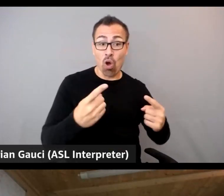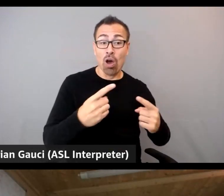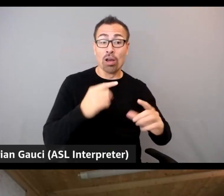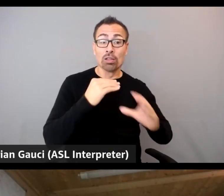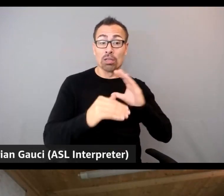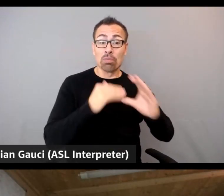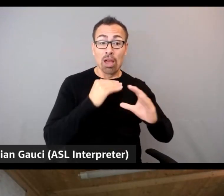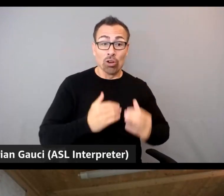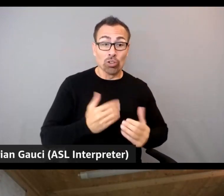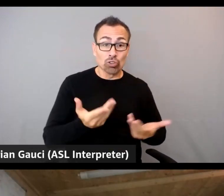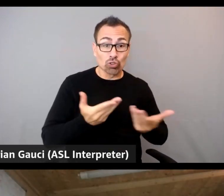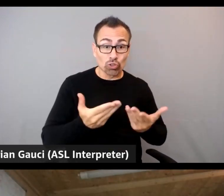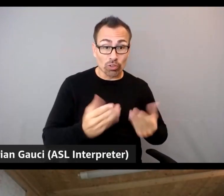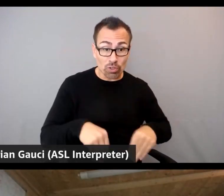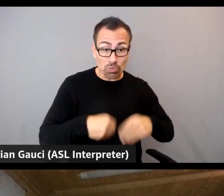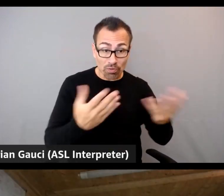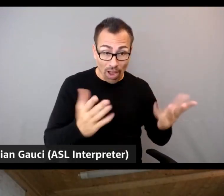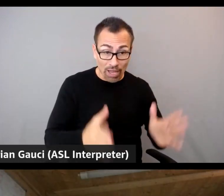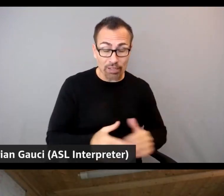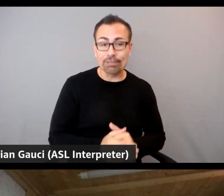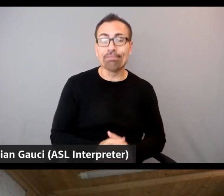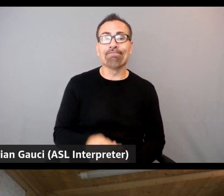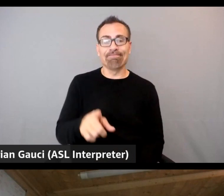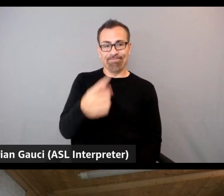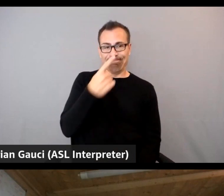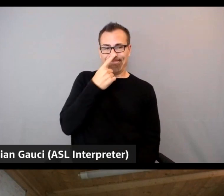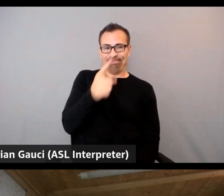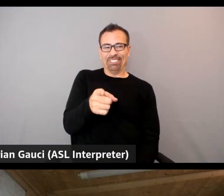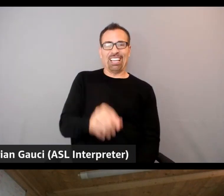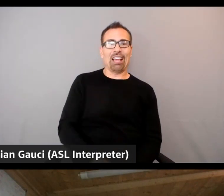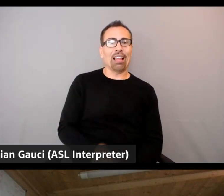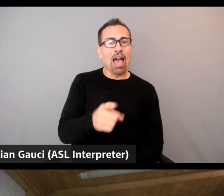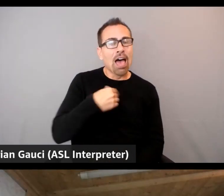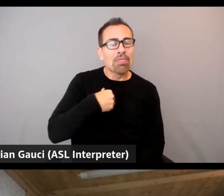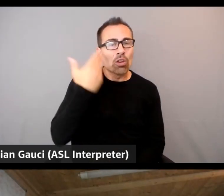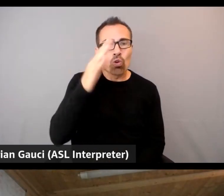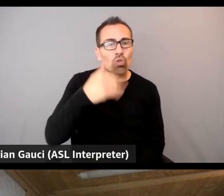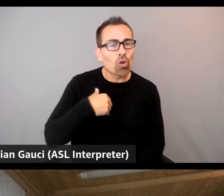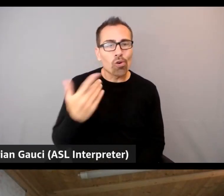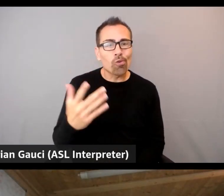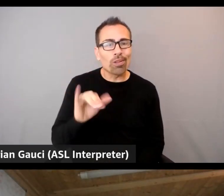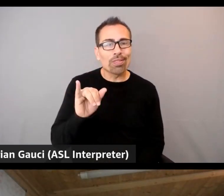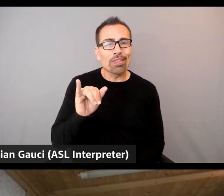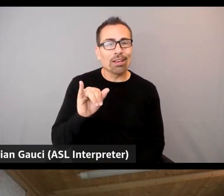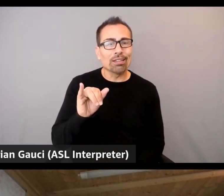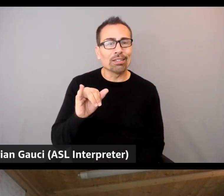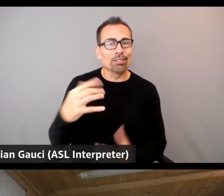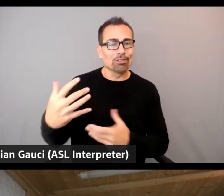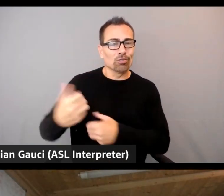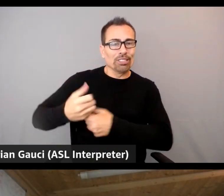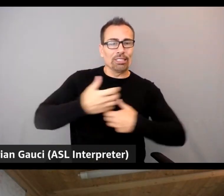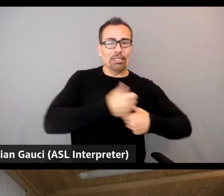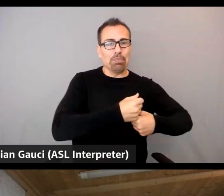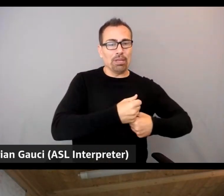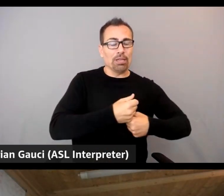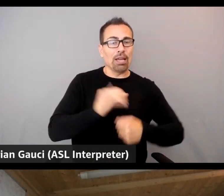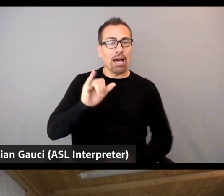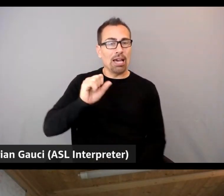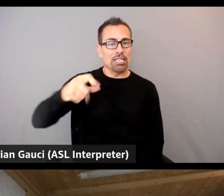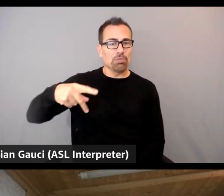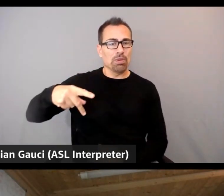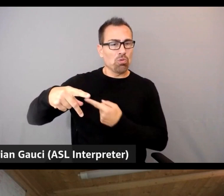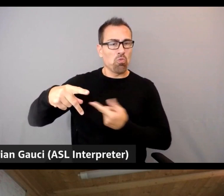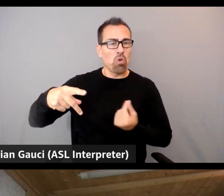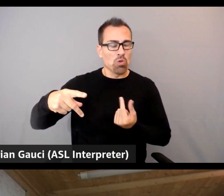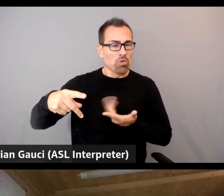Exactly. Like, and no one, and they don't know what the email service providers are trying to do, what the receiving ESPs are doing. They don't know the